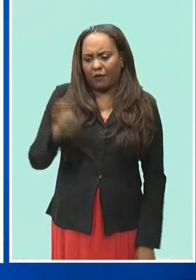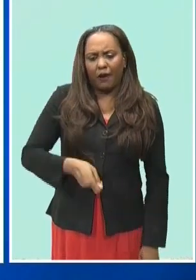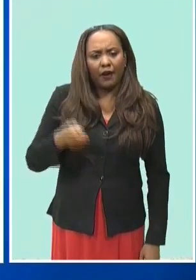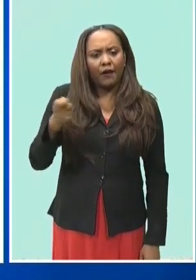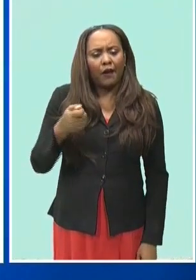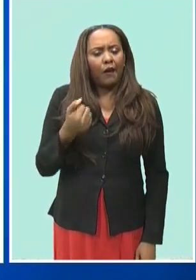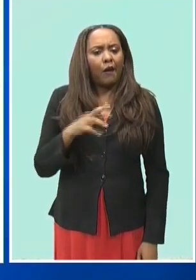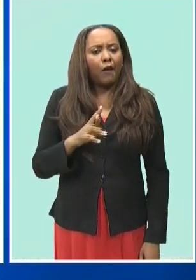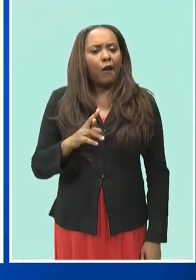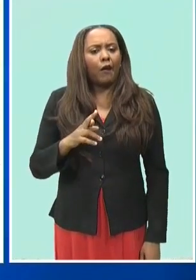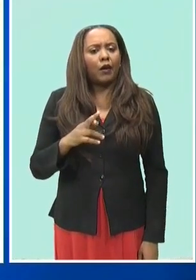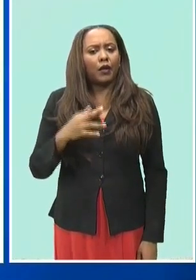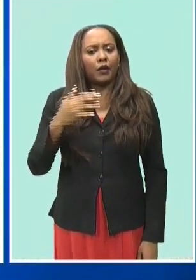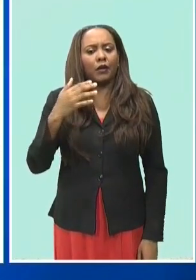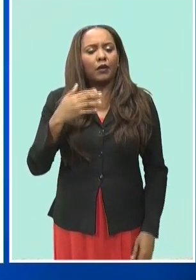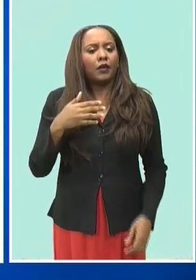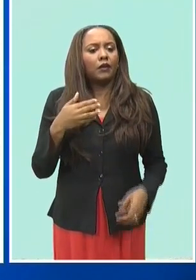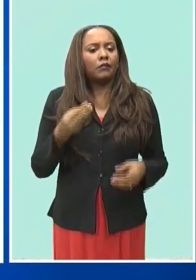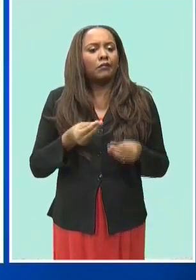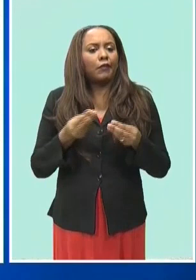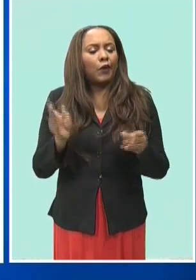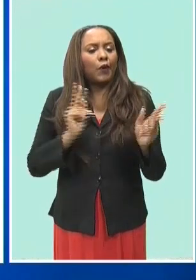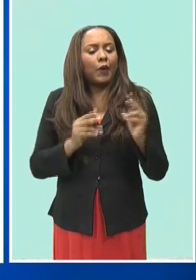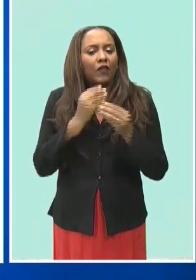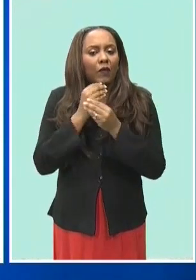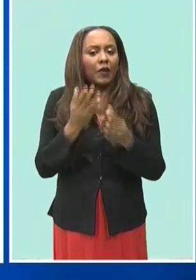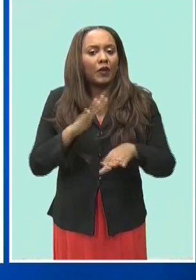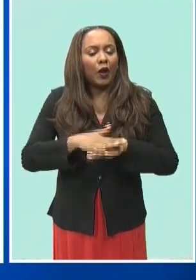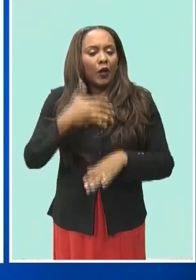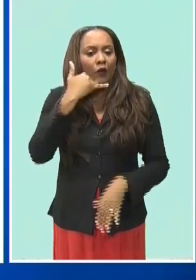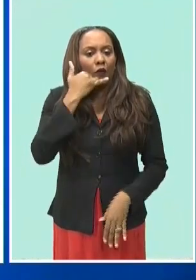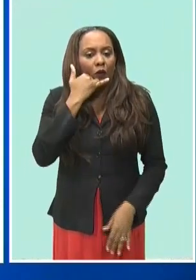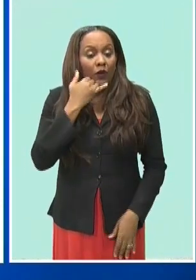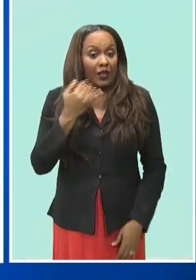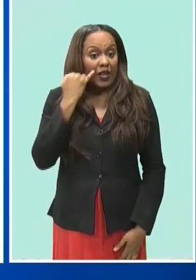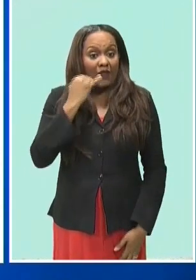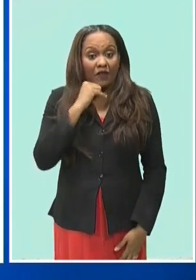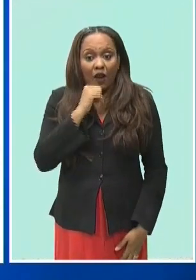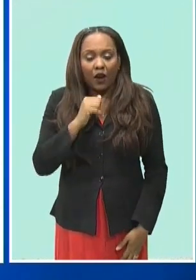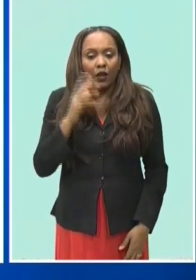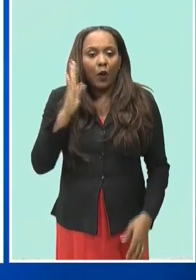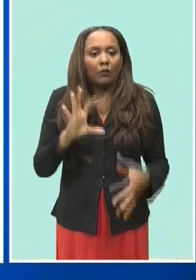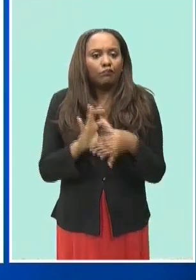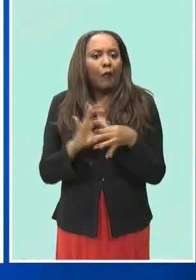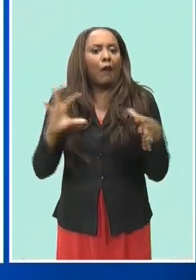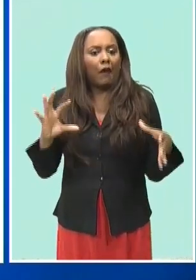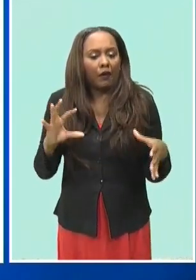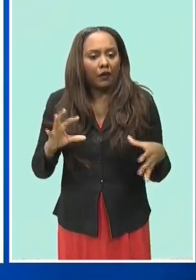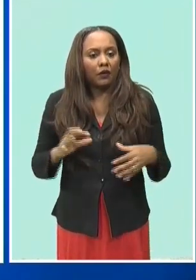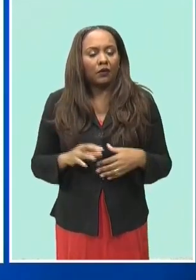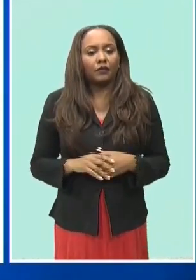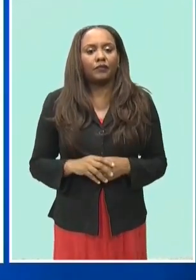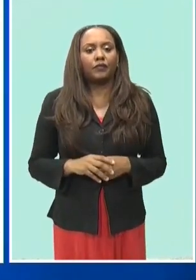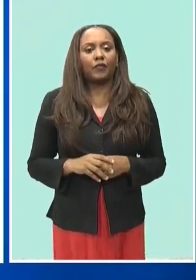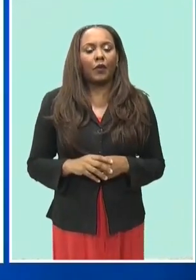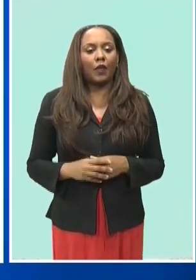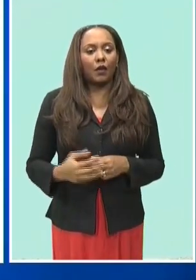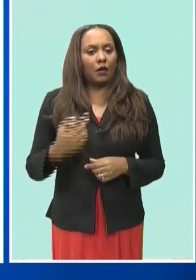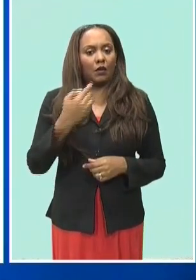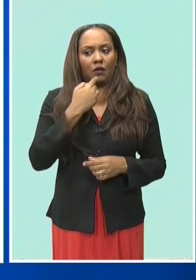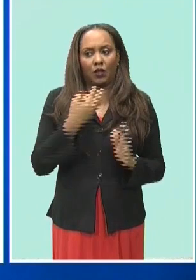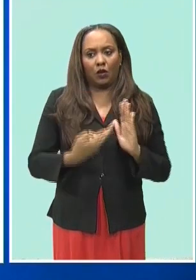phone or other forms of payment, or threaten immediate disconnection. The statement continues, saying that